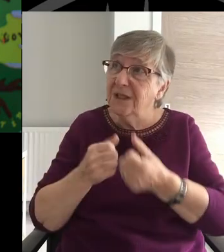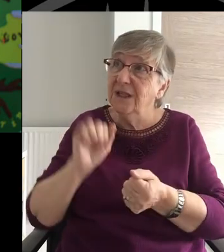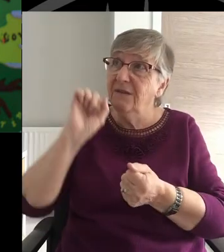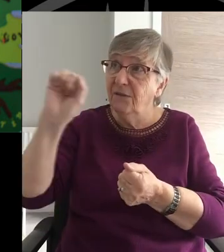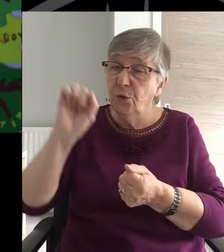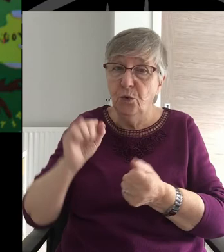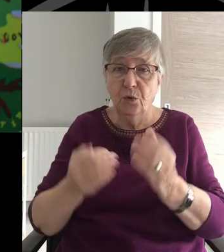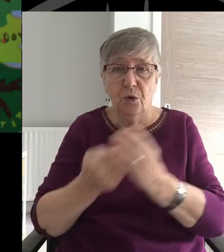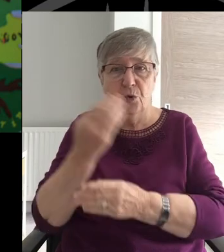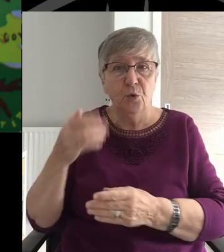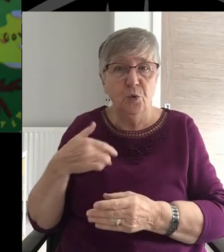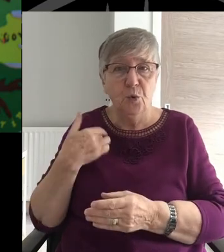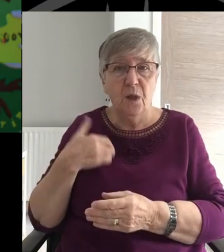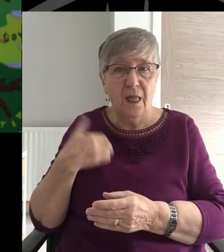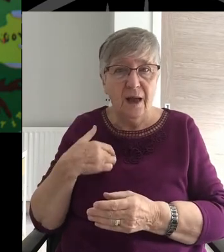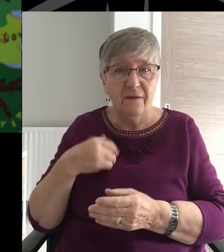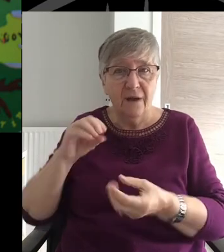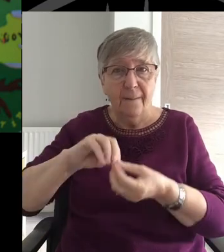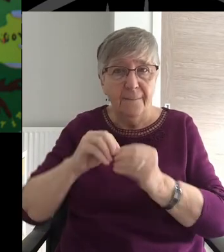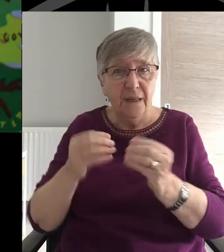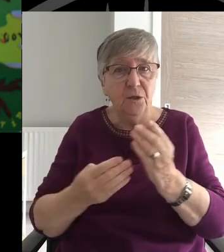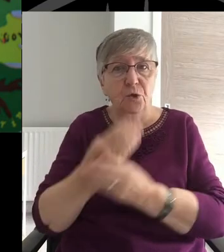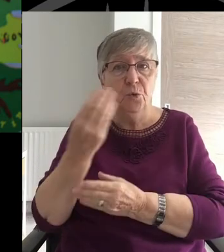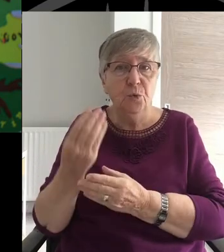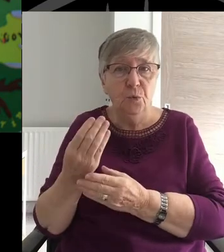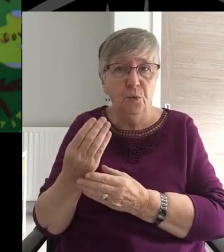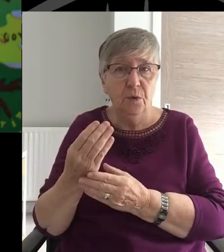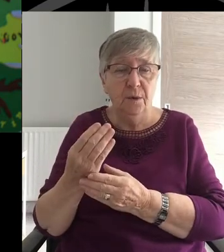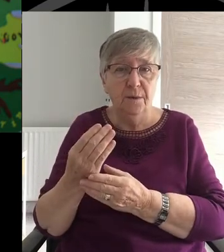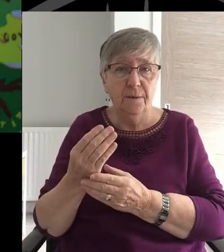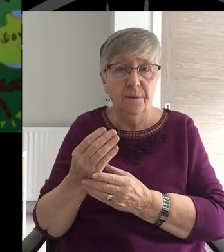be restored and reshaped and renewed.